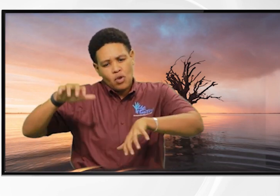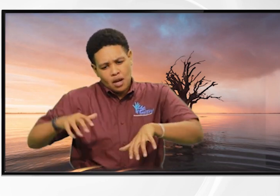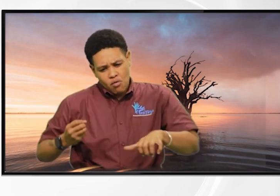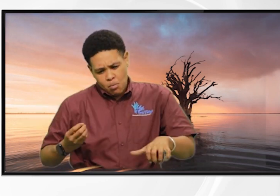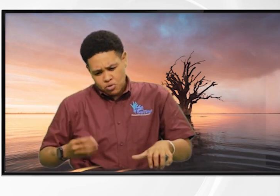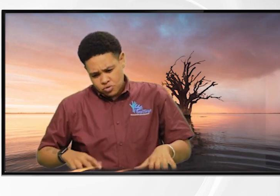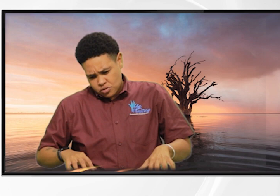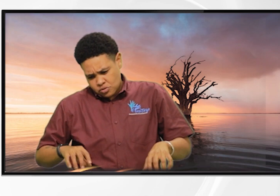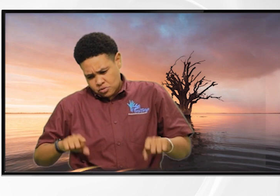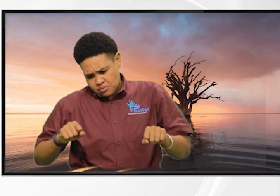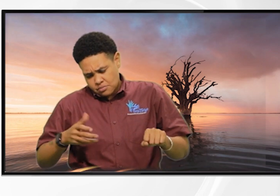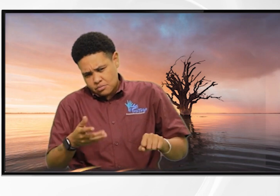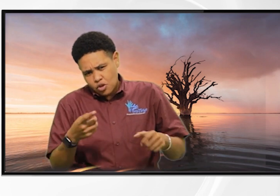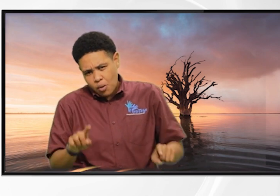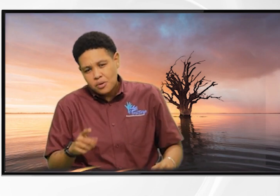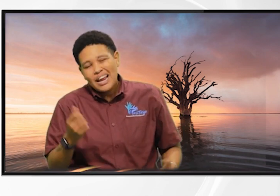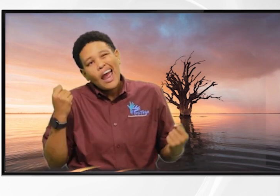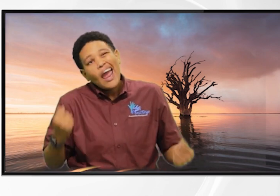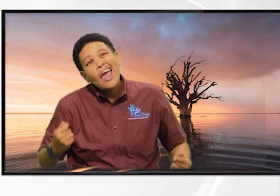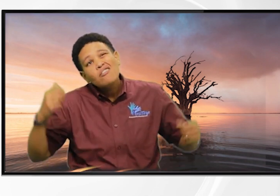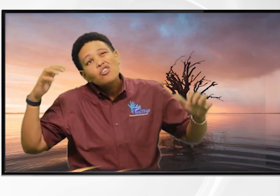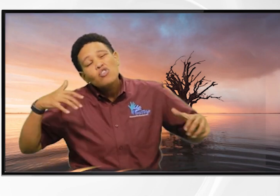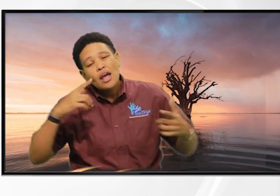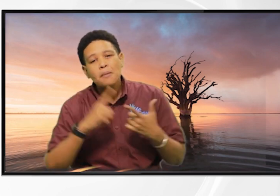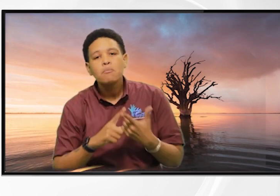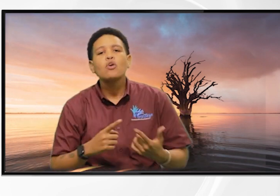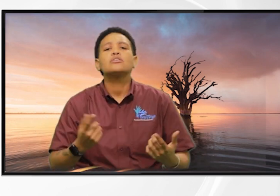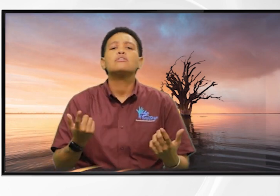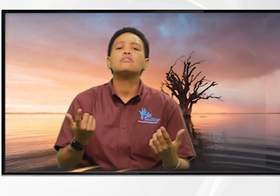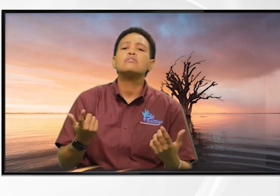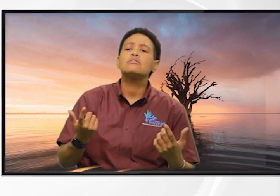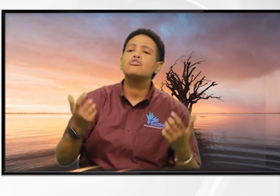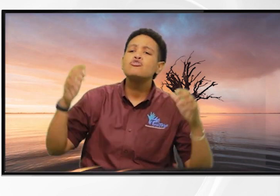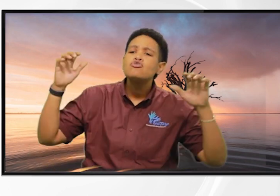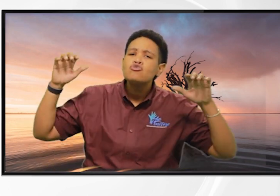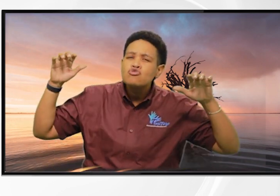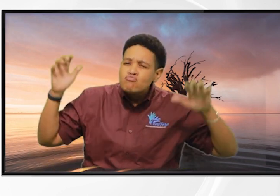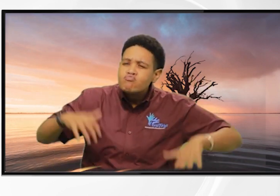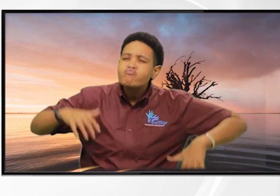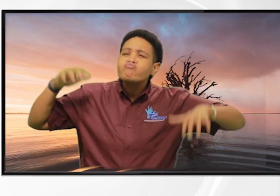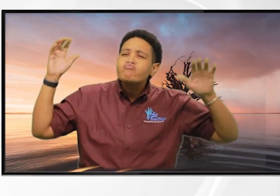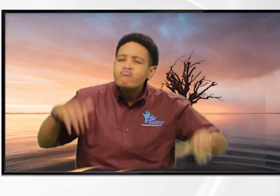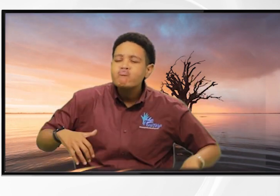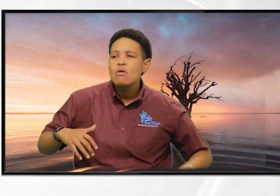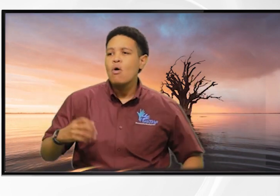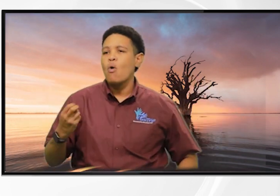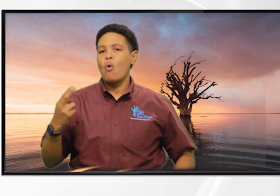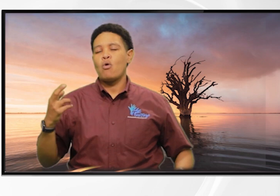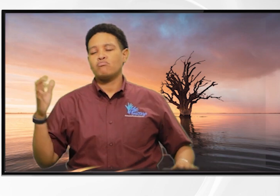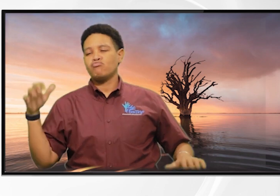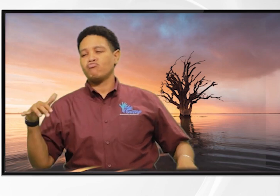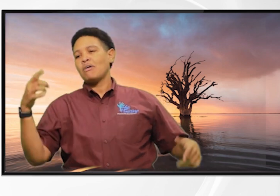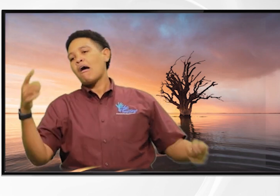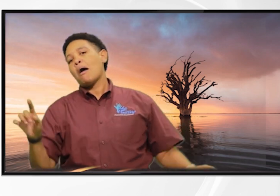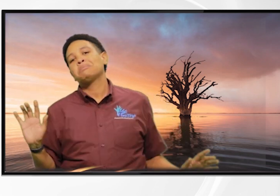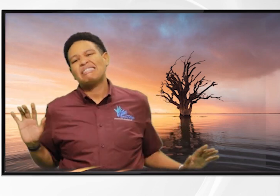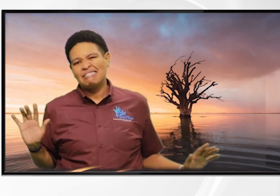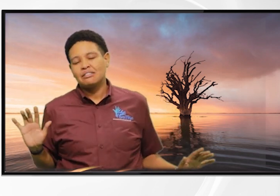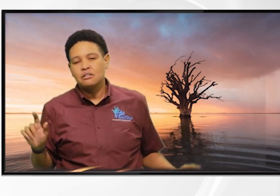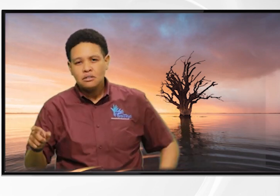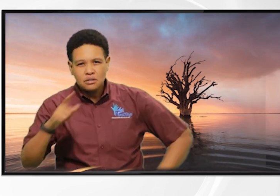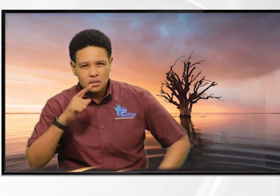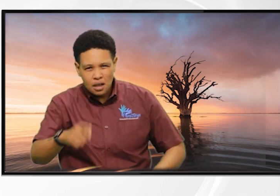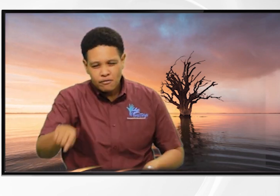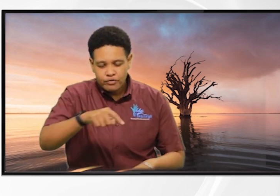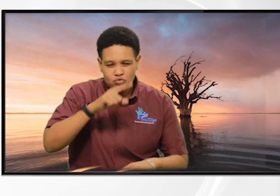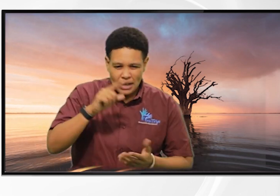events, and the proportion of rainfall intensity to rainfall occurrence. A decreasing trend in the number